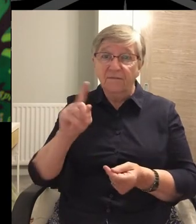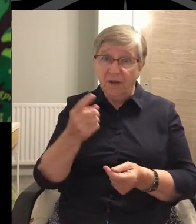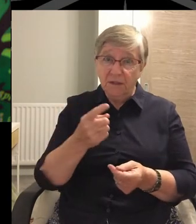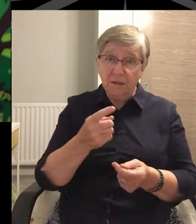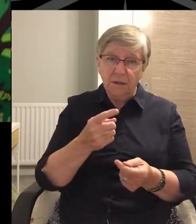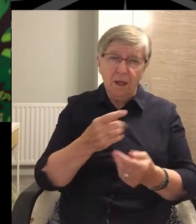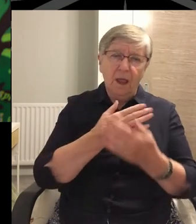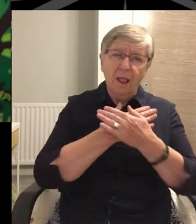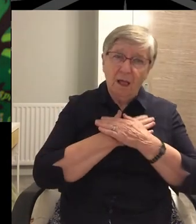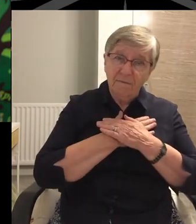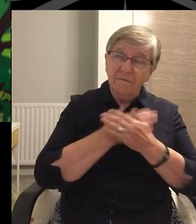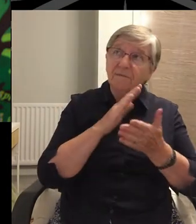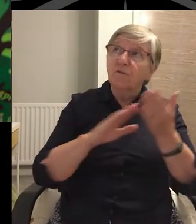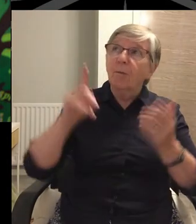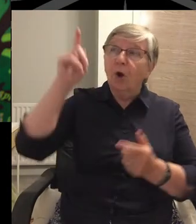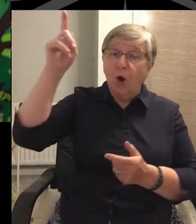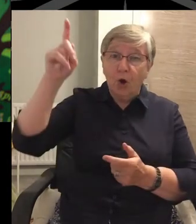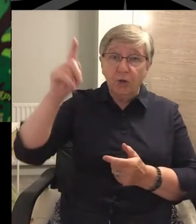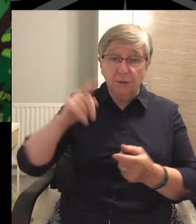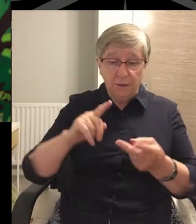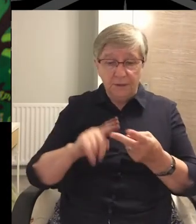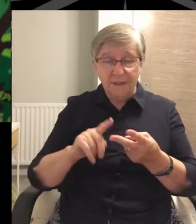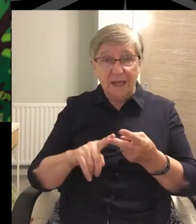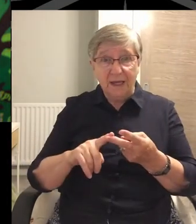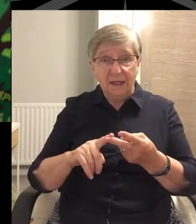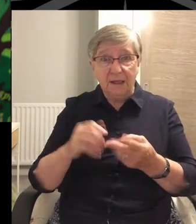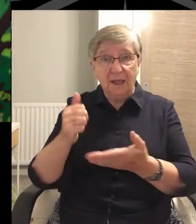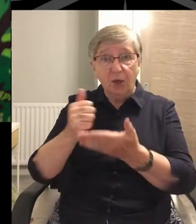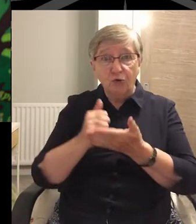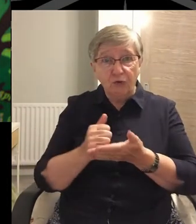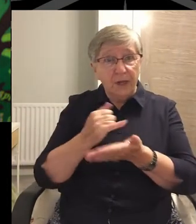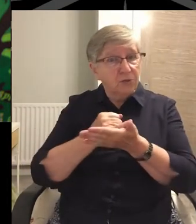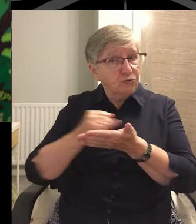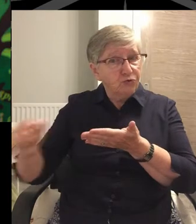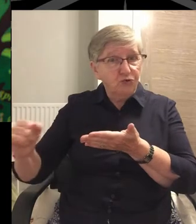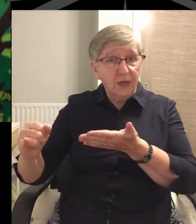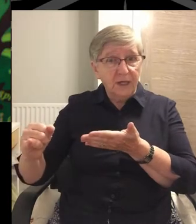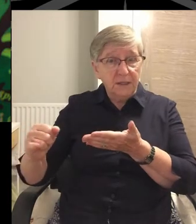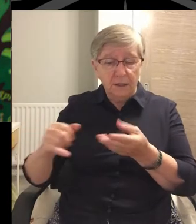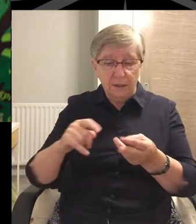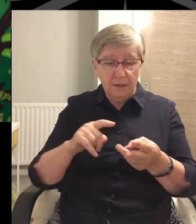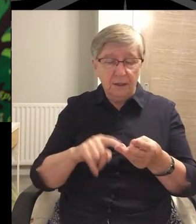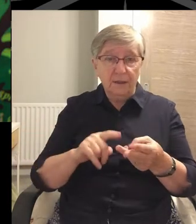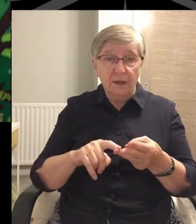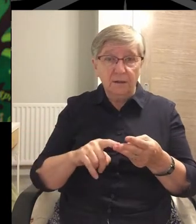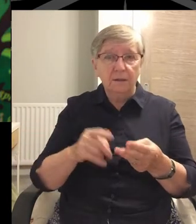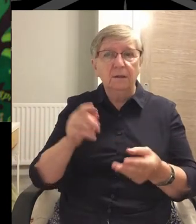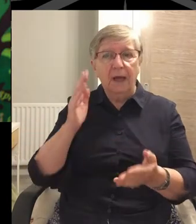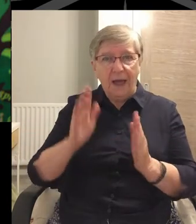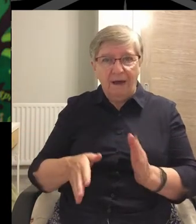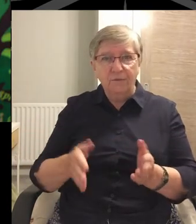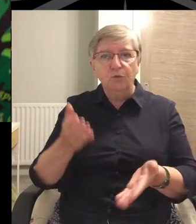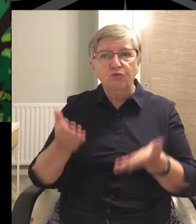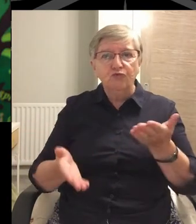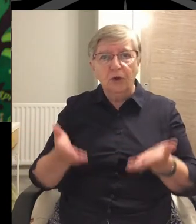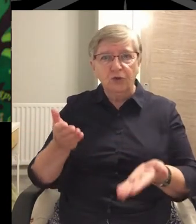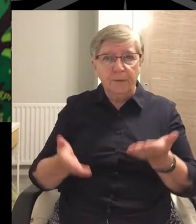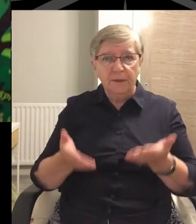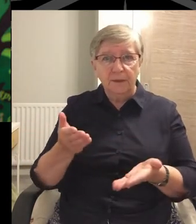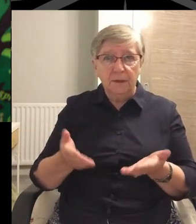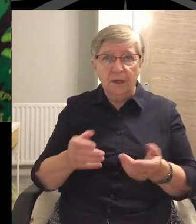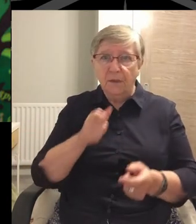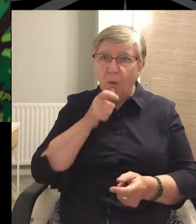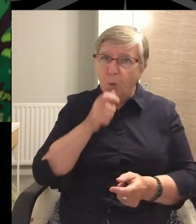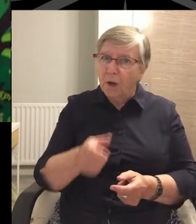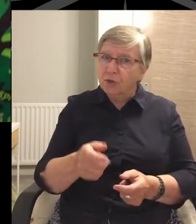Firstly, it's unconditional love and grace from God. Secondly, that grace is rejected and wasted. Thirdly, the judgment. And the